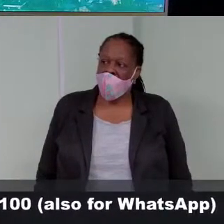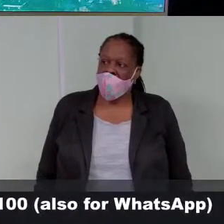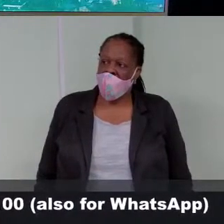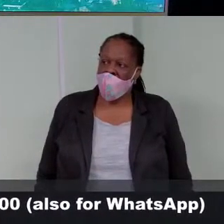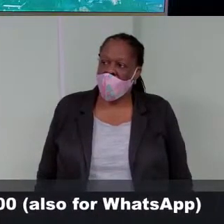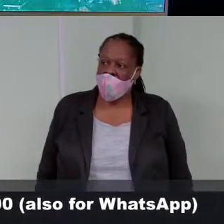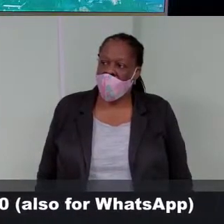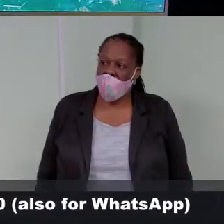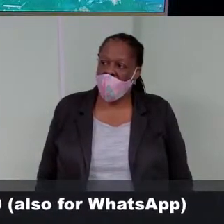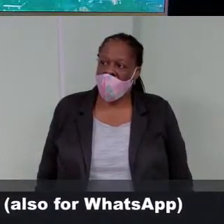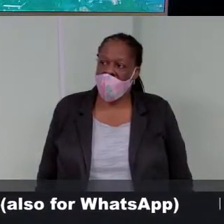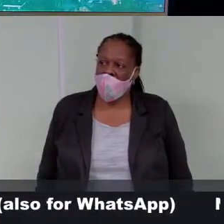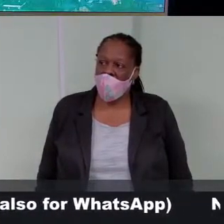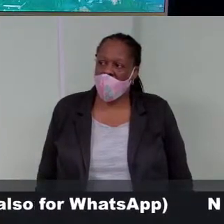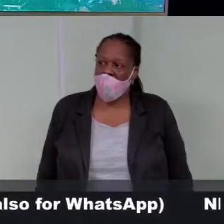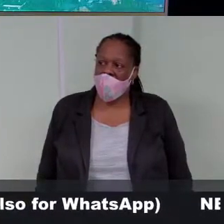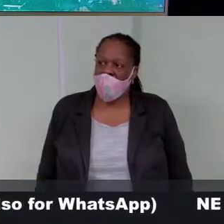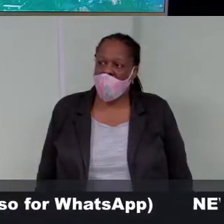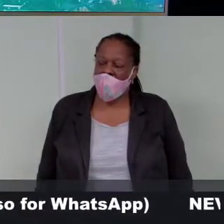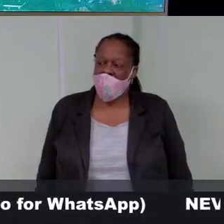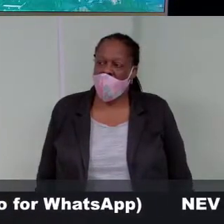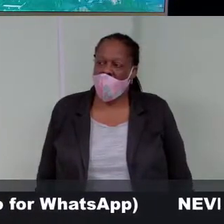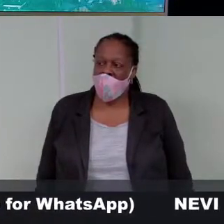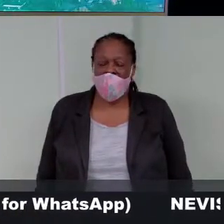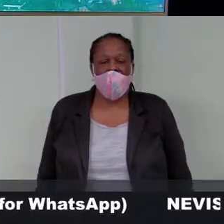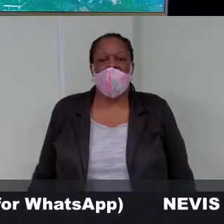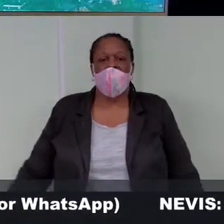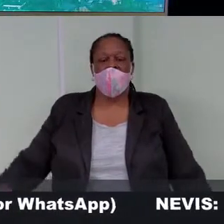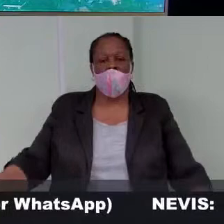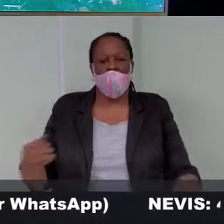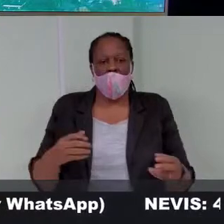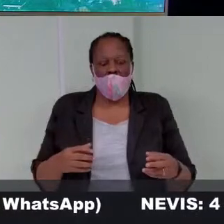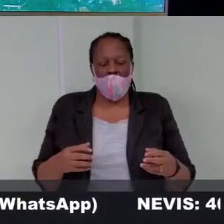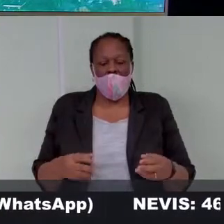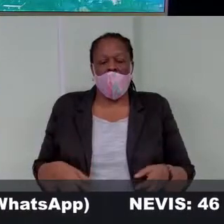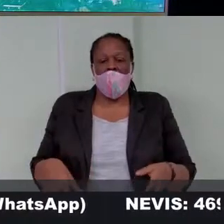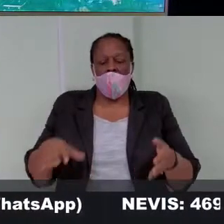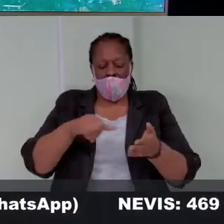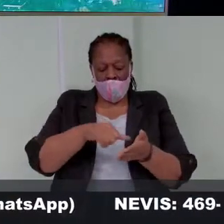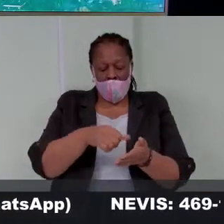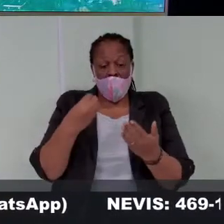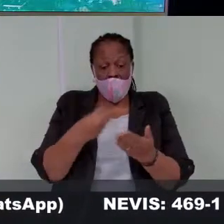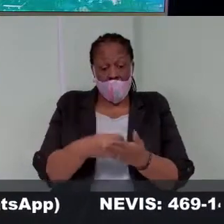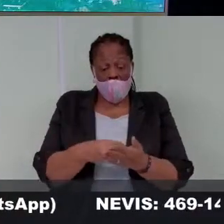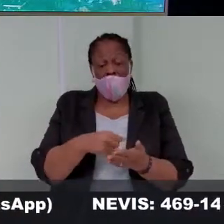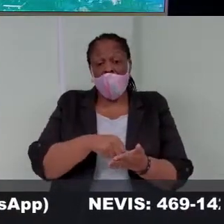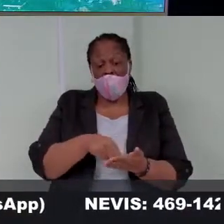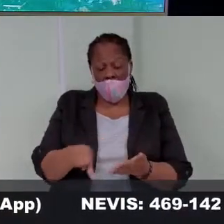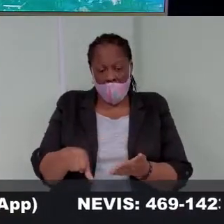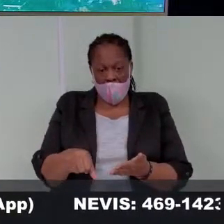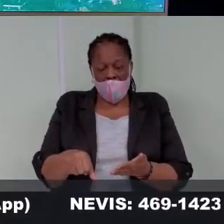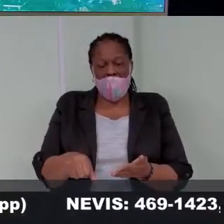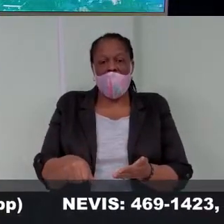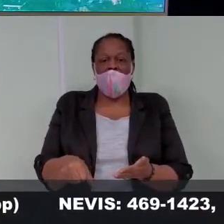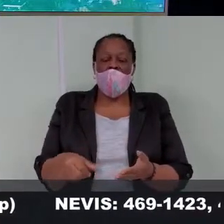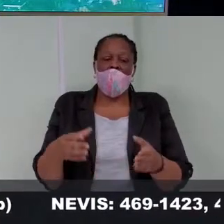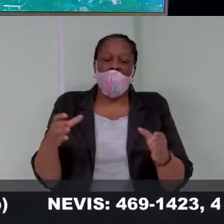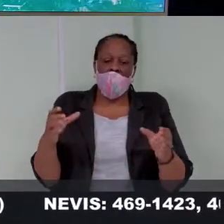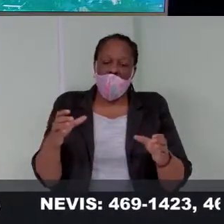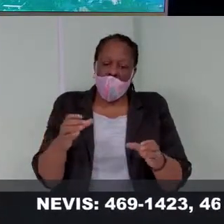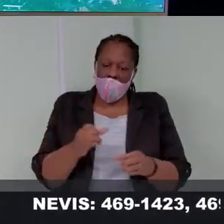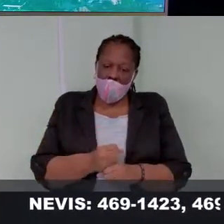their contribution would cover 20% of their population. And so if our population is